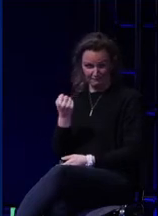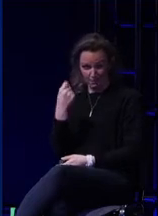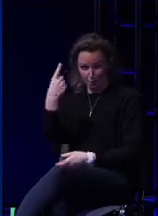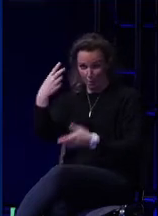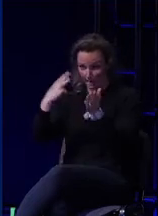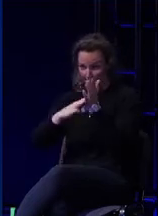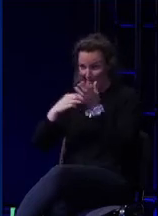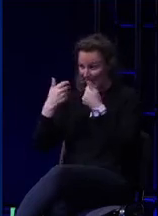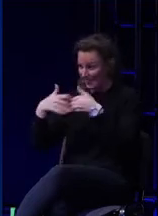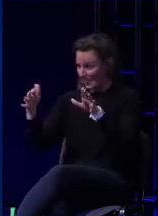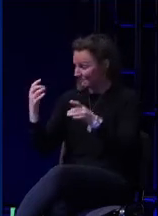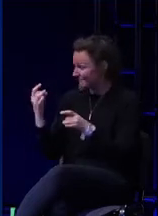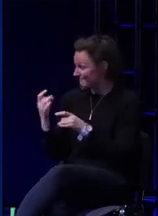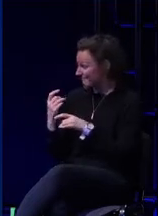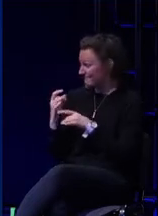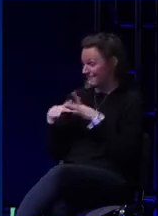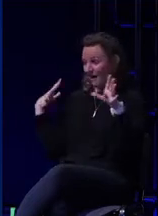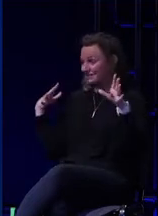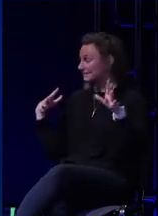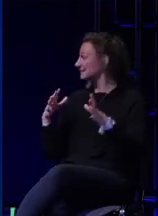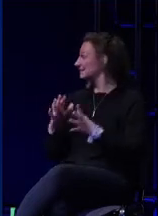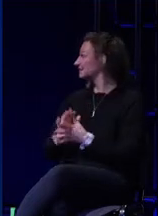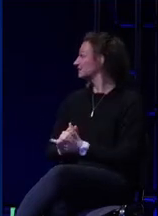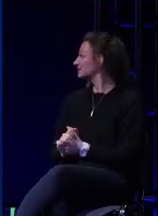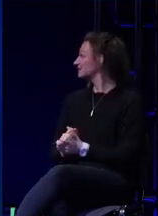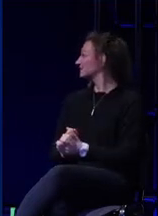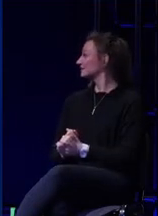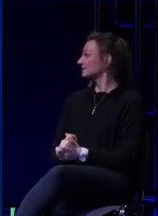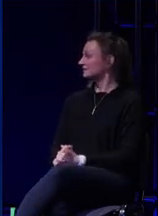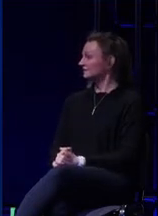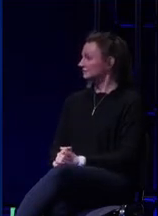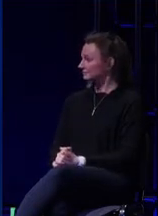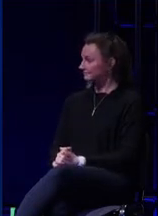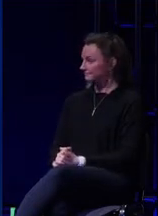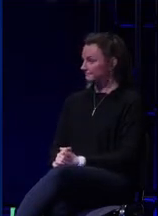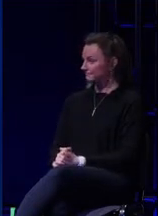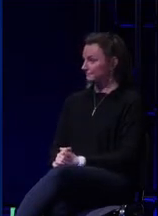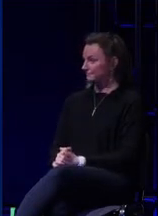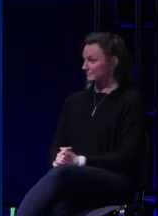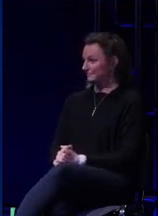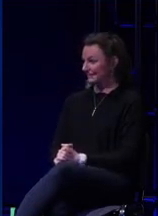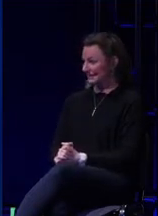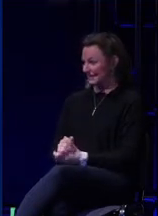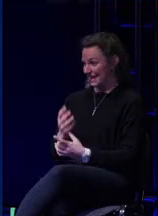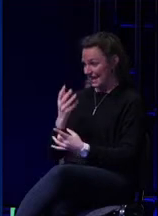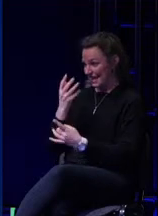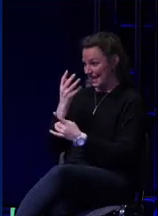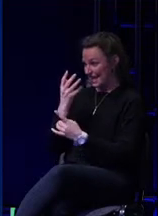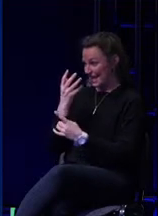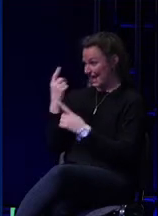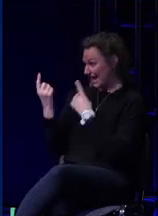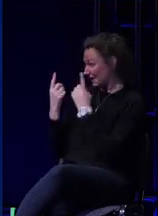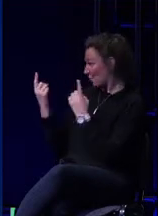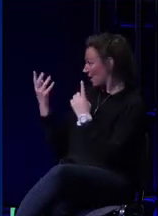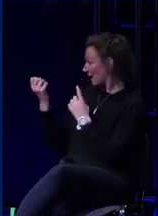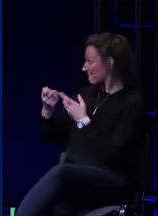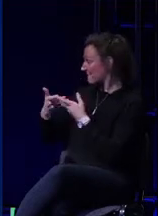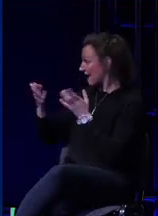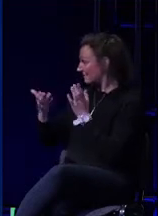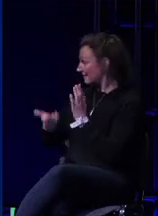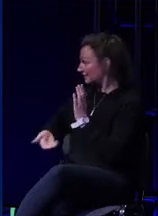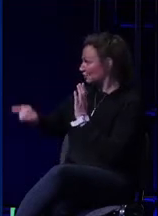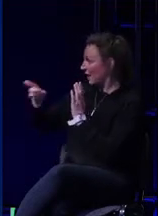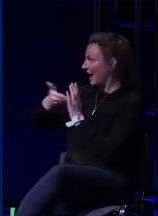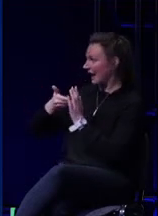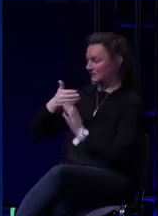This went That's really fast. I guess, anybody have like one more thing to say? I was going to wrap this up